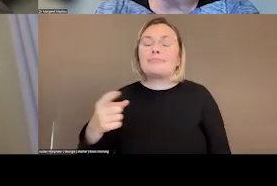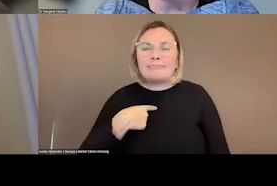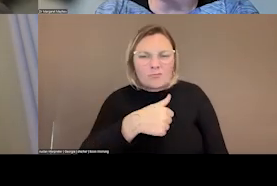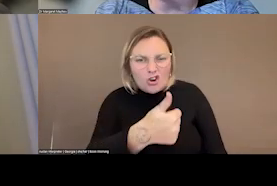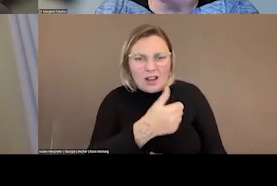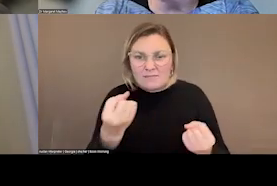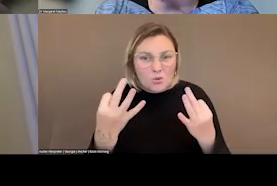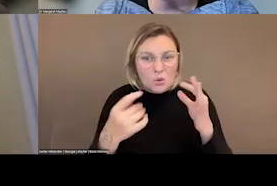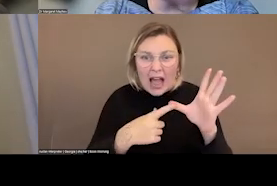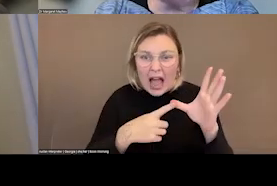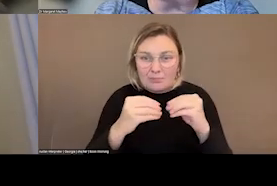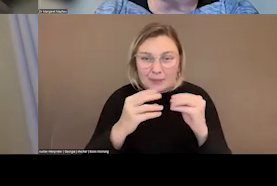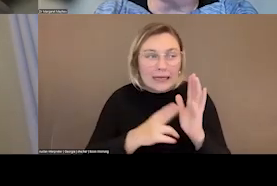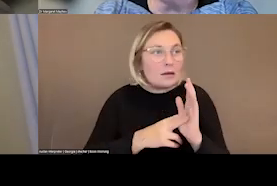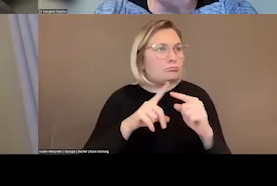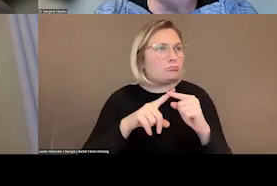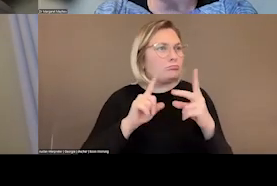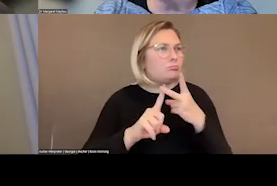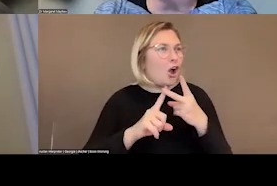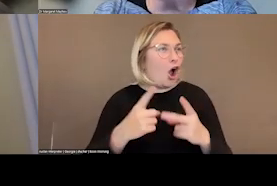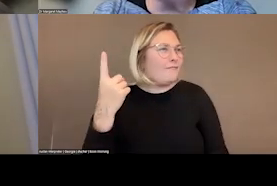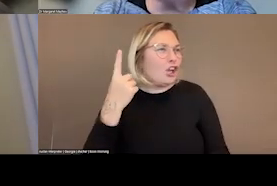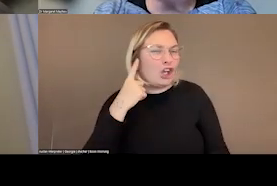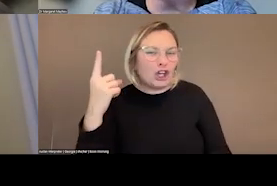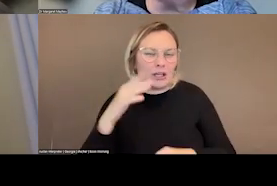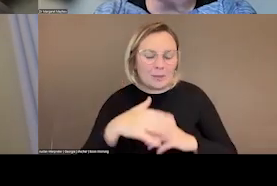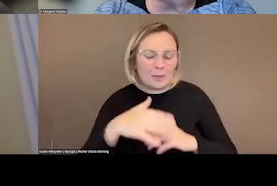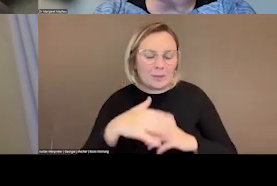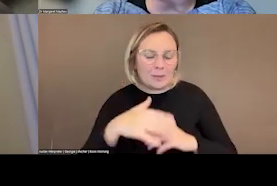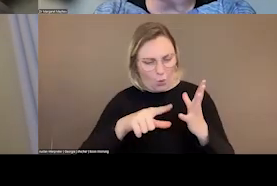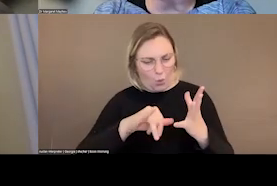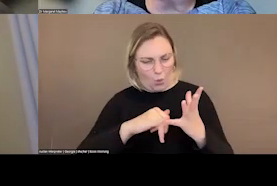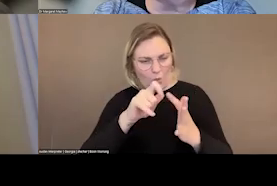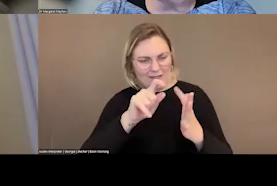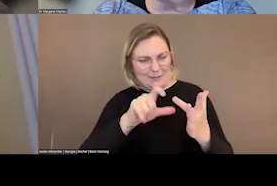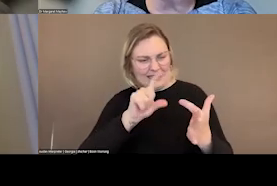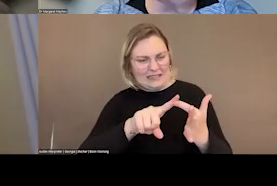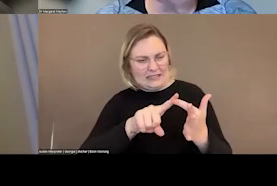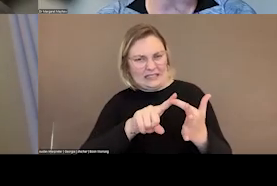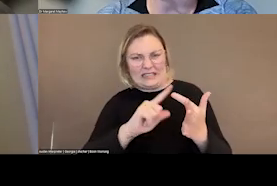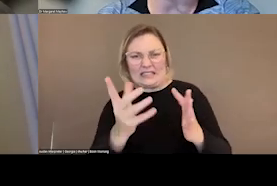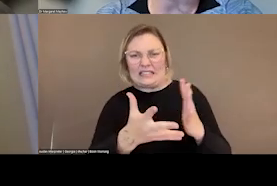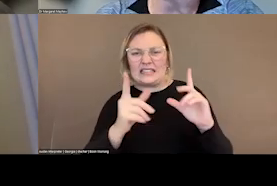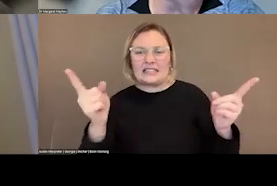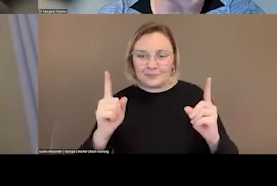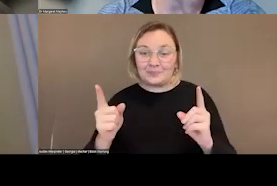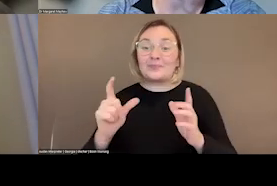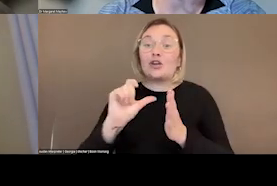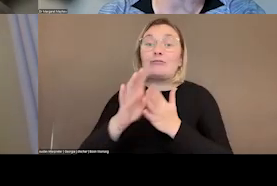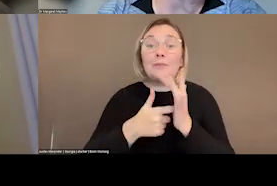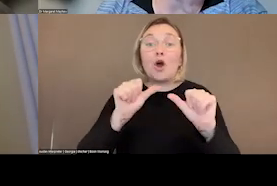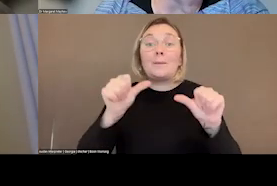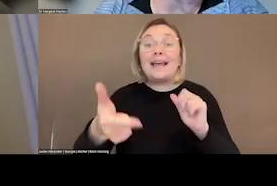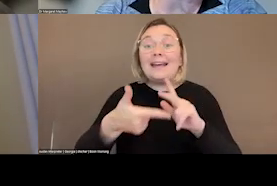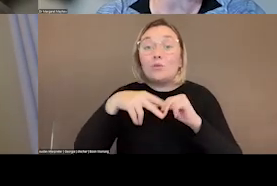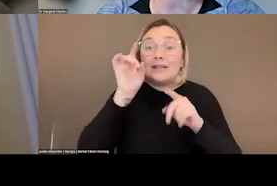an ABN, and I think that I've heard things about auspicing. So Yep. So um, that's if you have an ABN and you